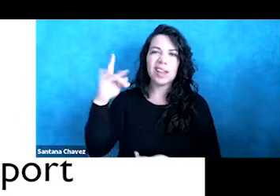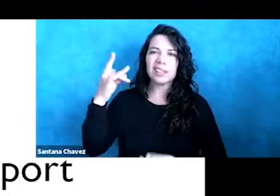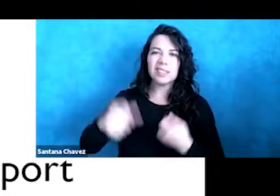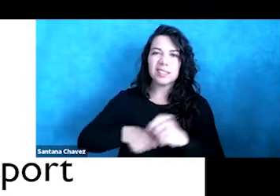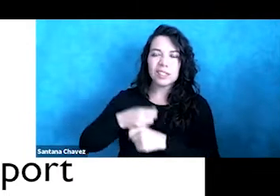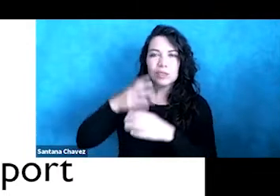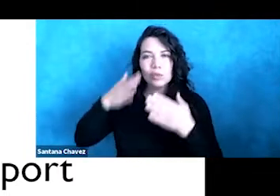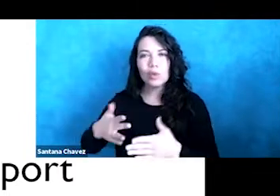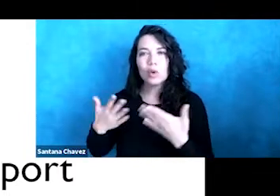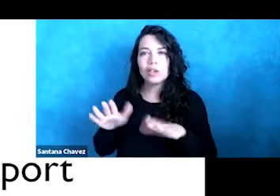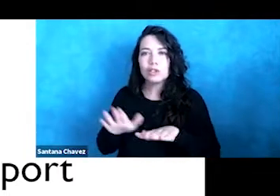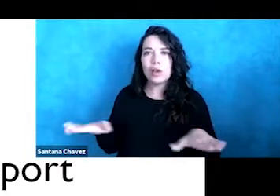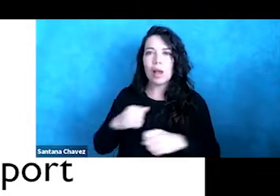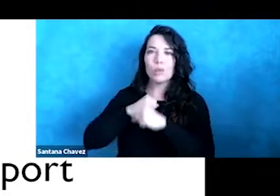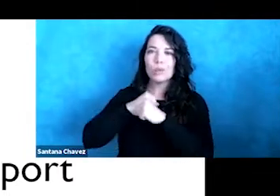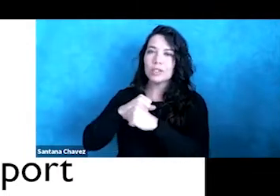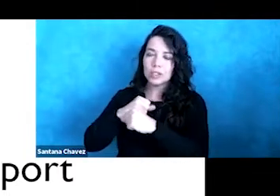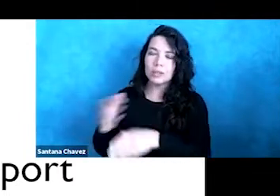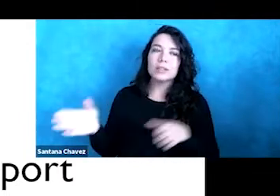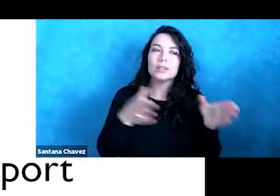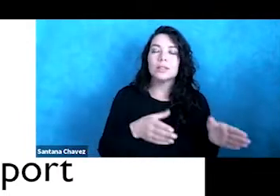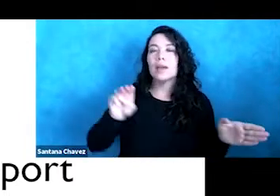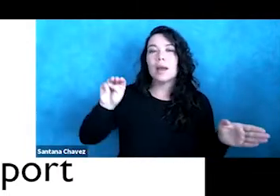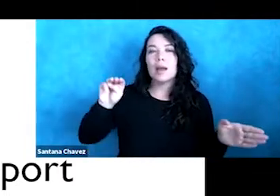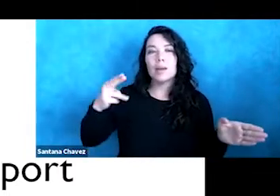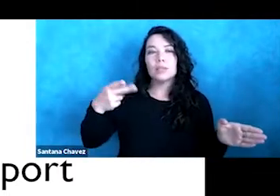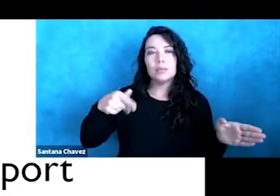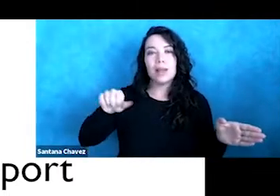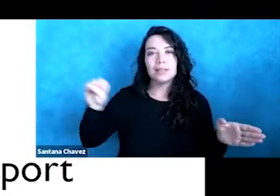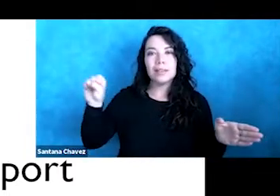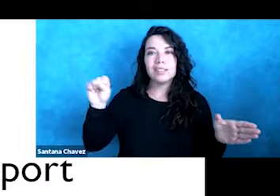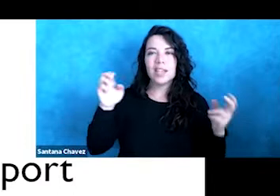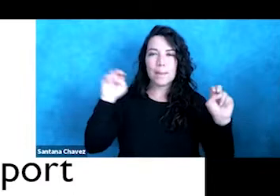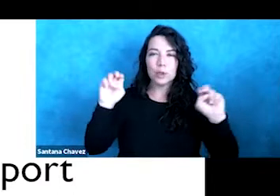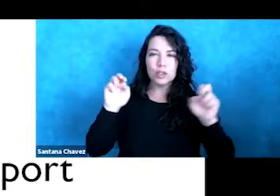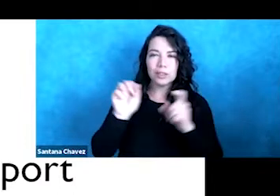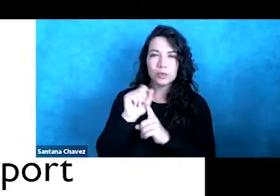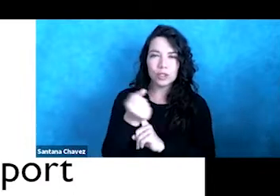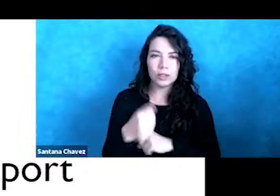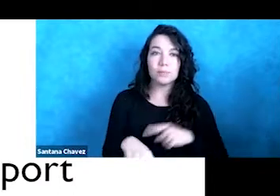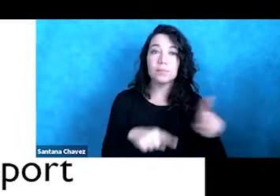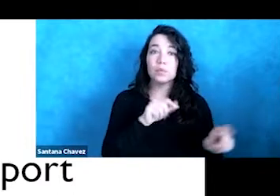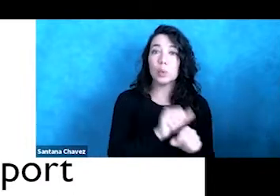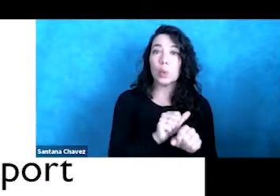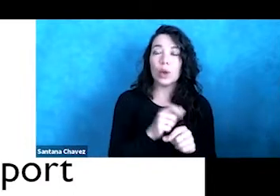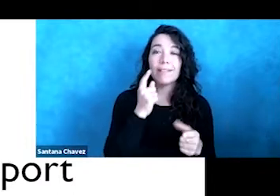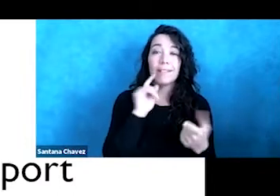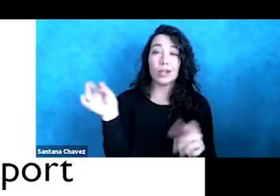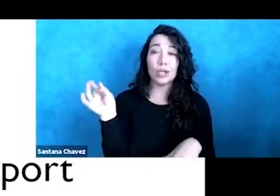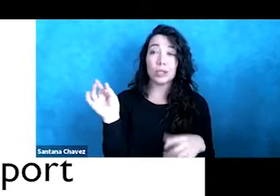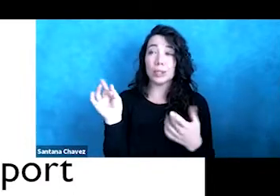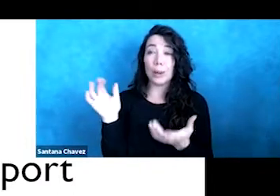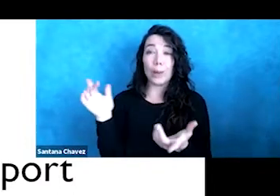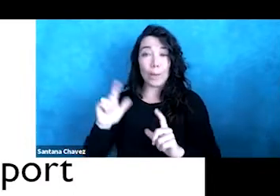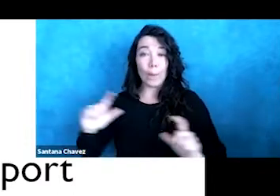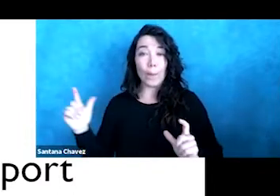child protection and MHPSS in emergencies. She has worked for small and large NGOs,